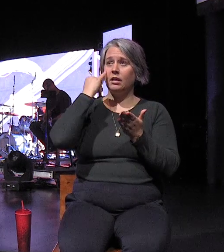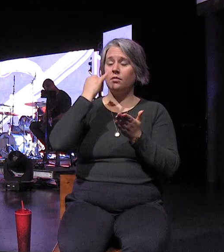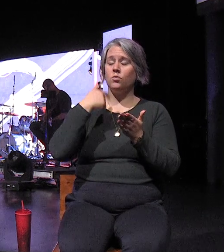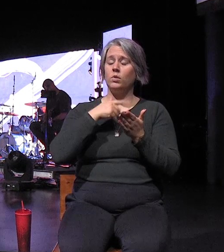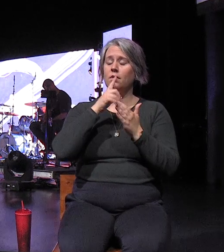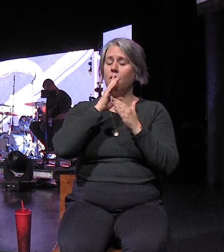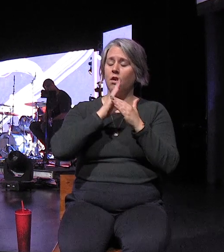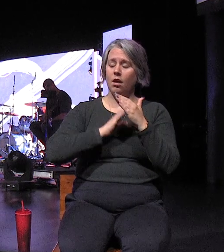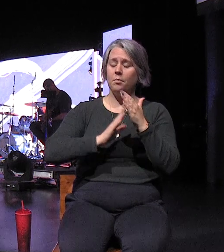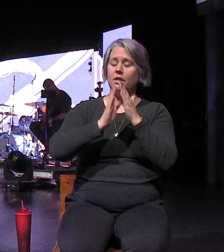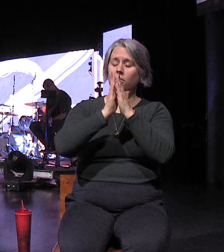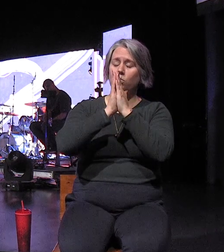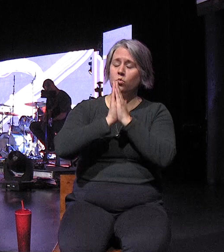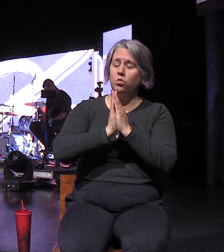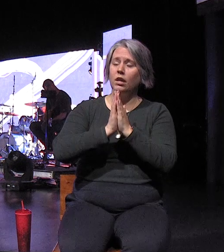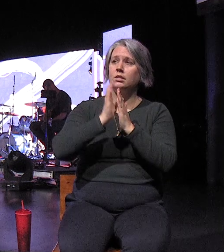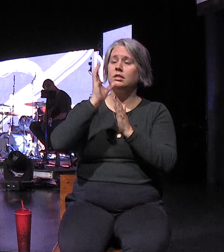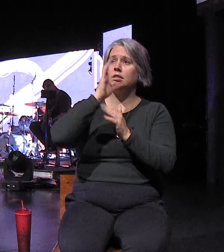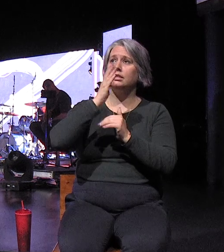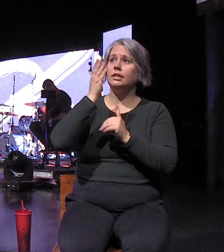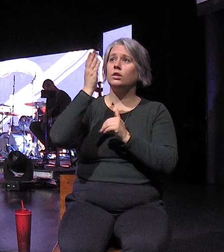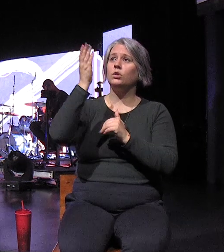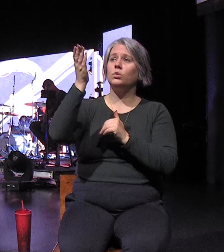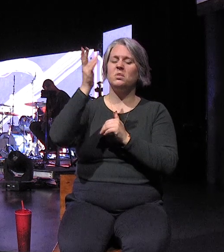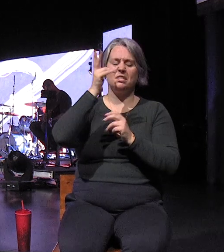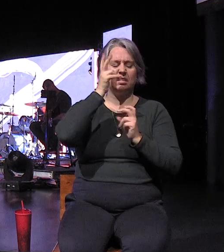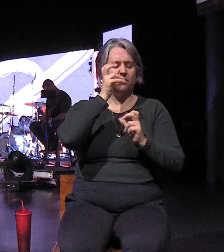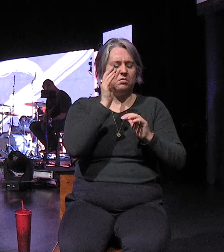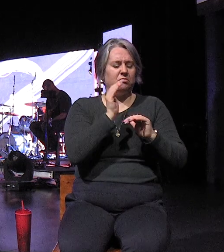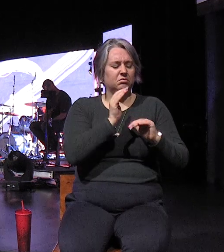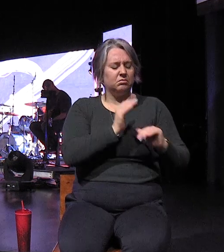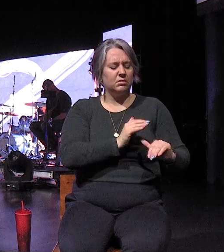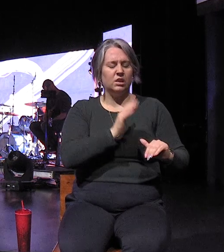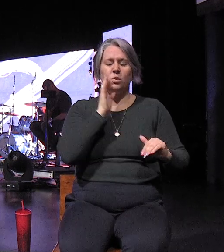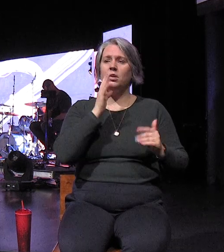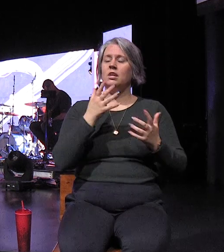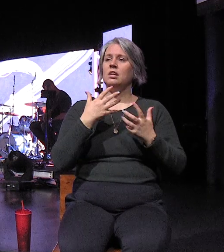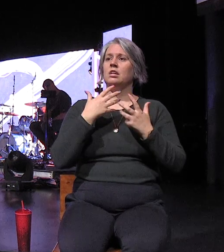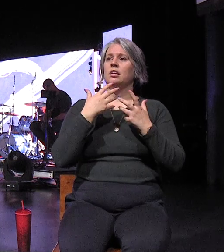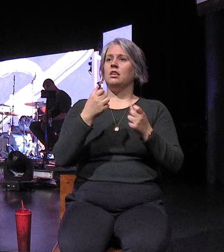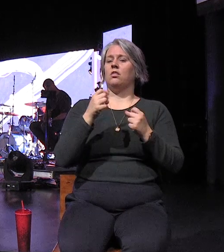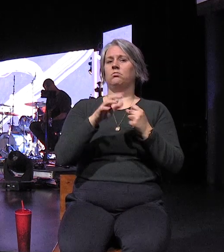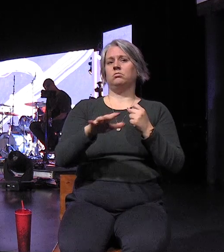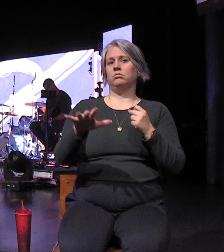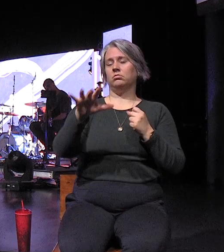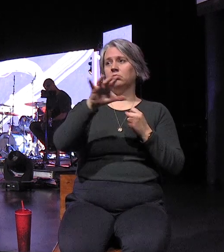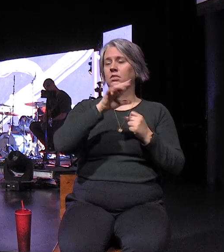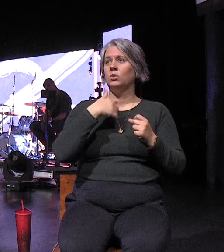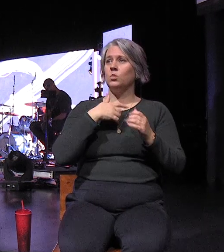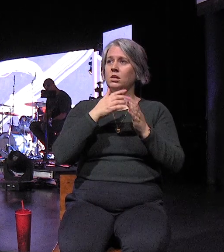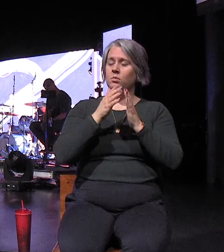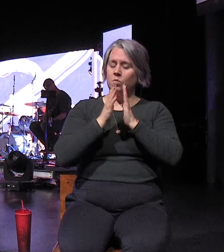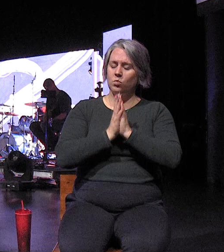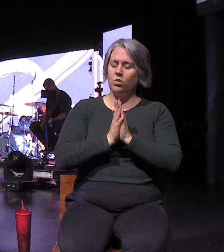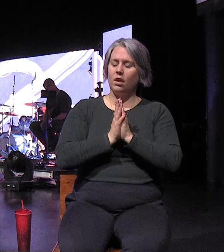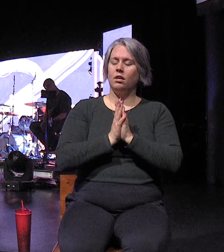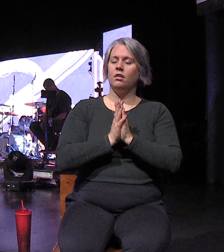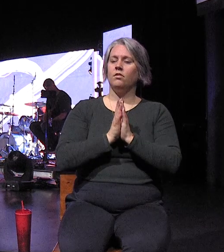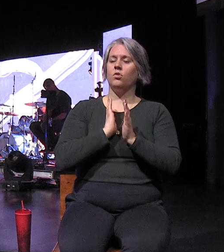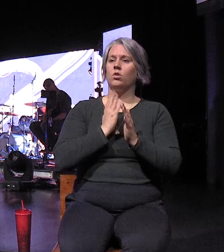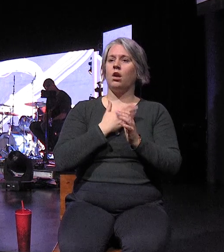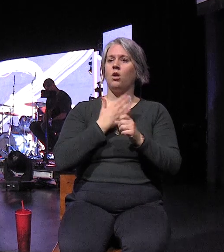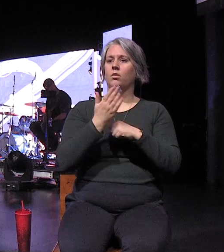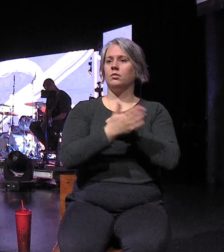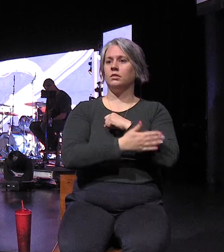and turn from our wicked ways, God, that you would heal from heaven and heal our land. God, we pray that. We speak that over our nation. We speak